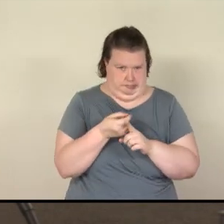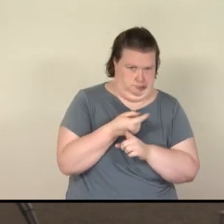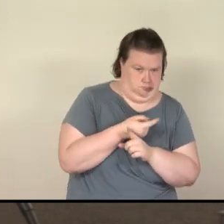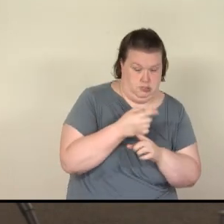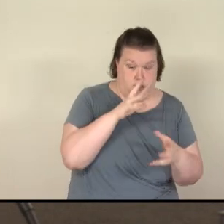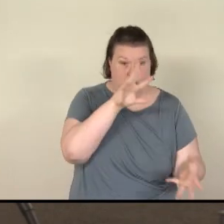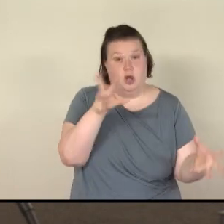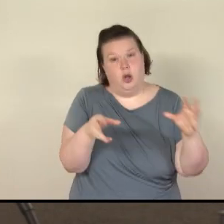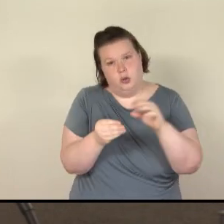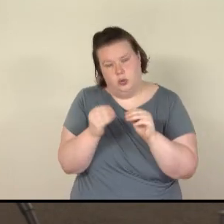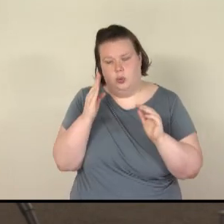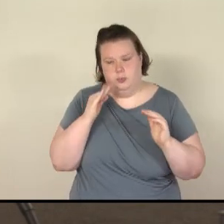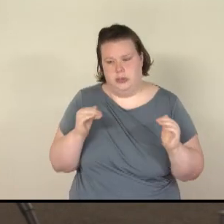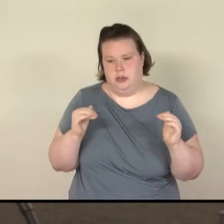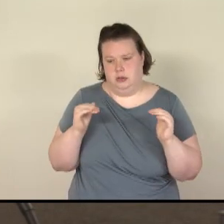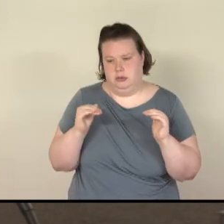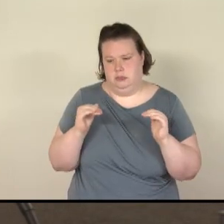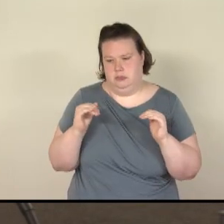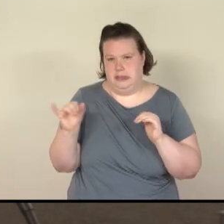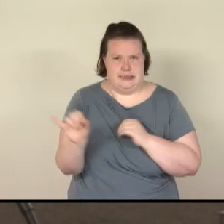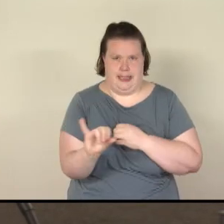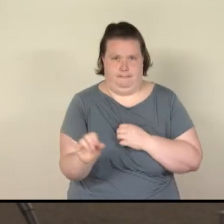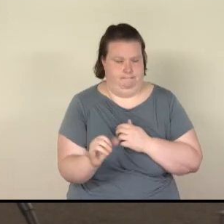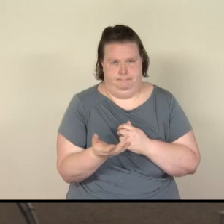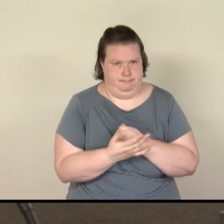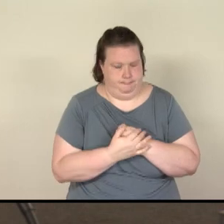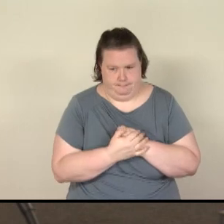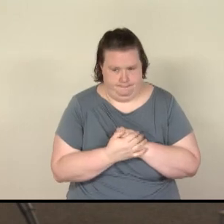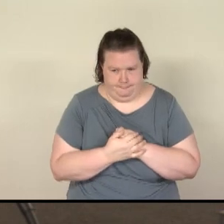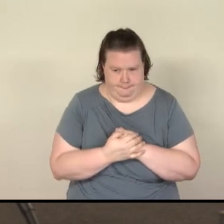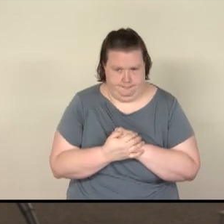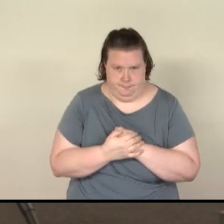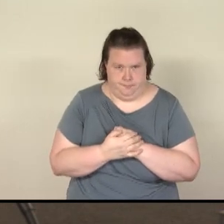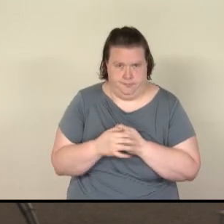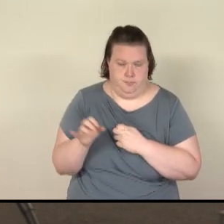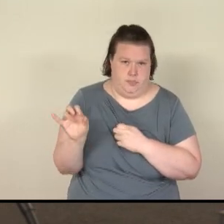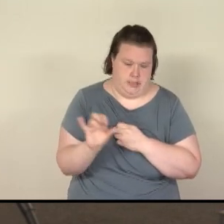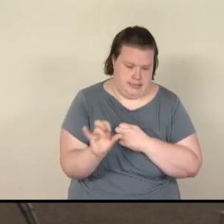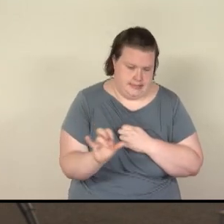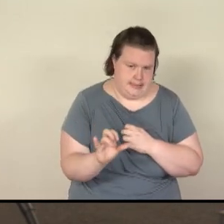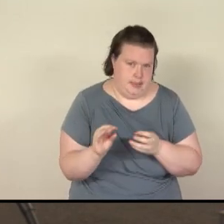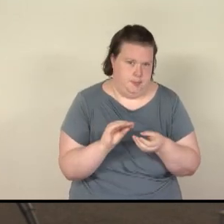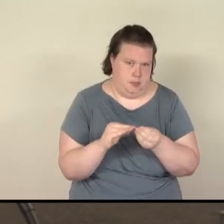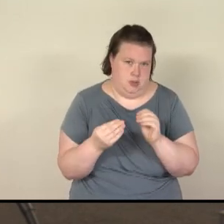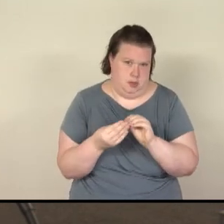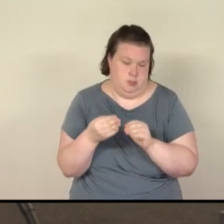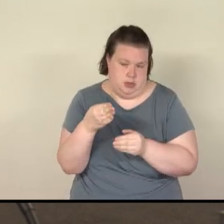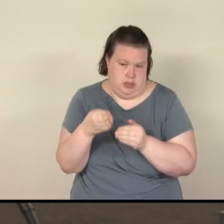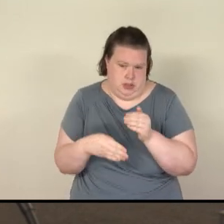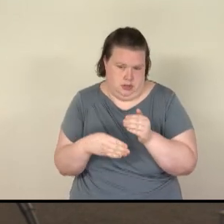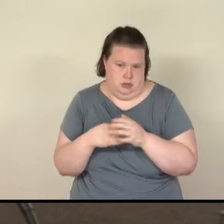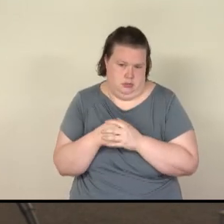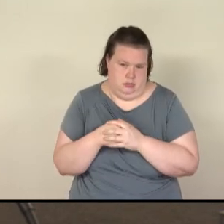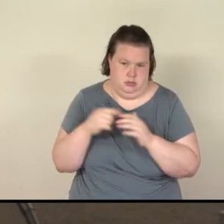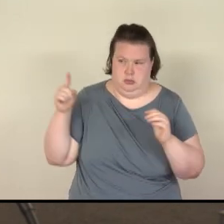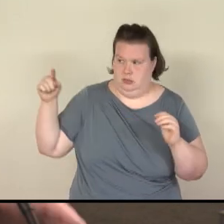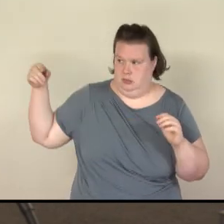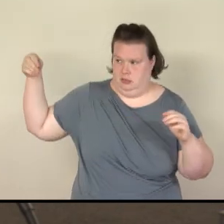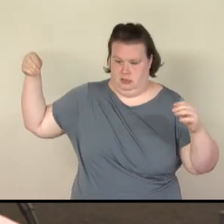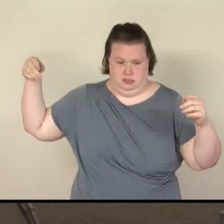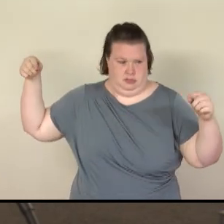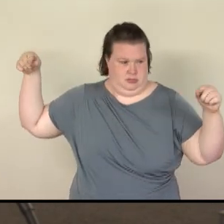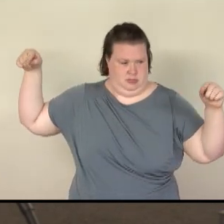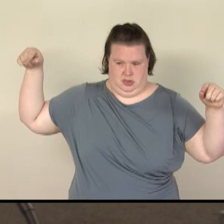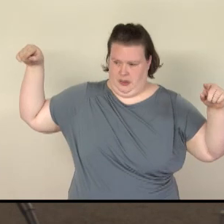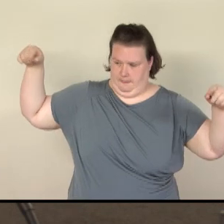total they're going to be the same. They're going to actually end up coming out to that same number, just it'll be a little bit different between